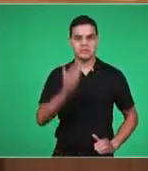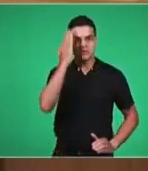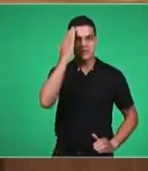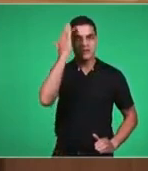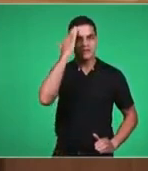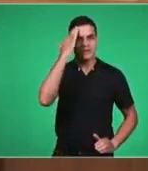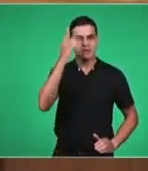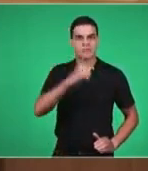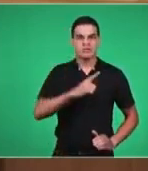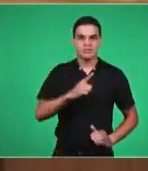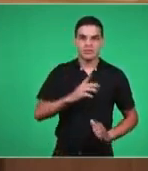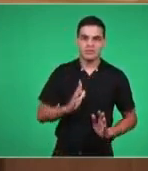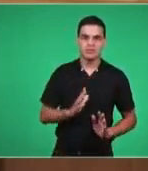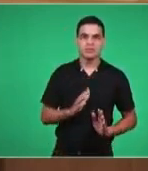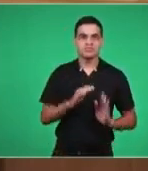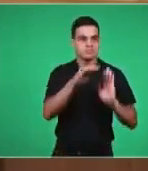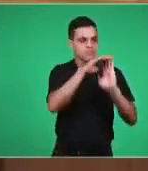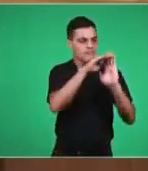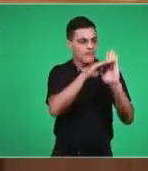We know that